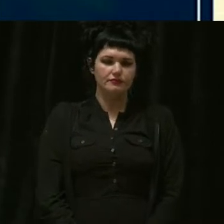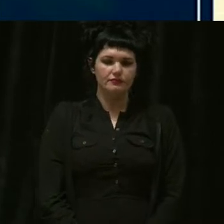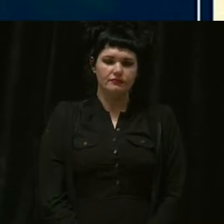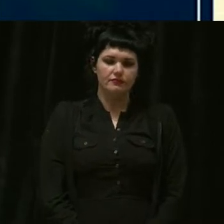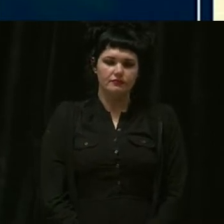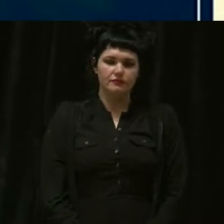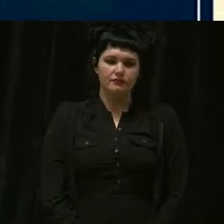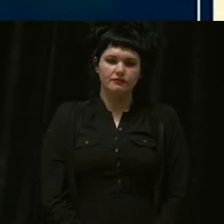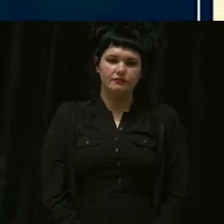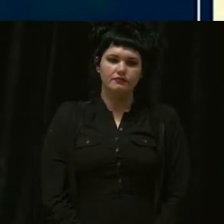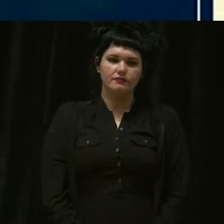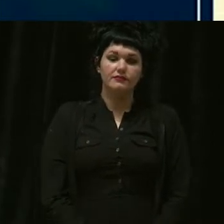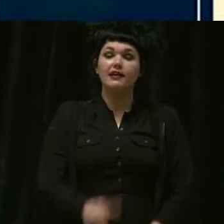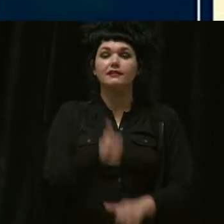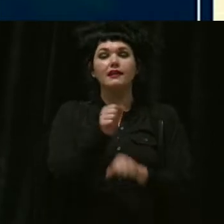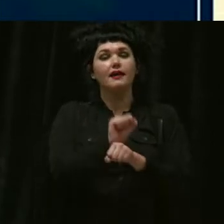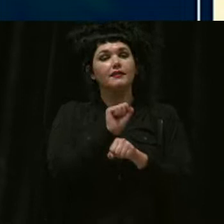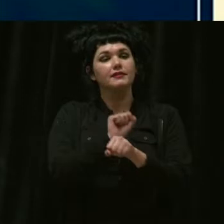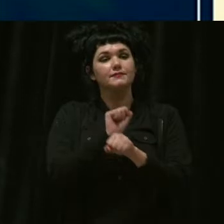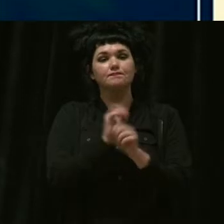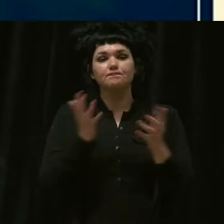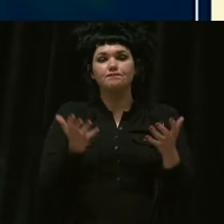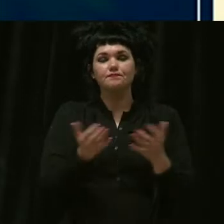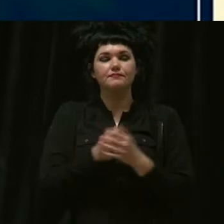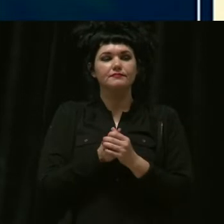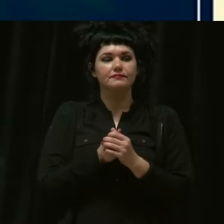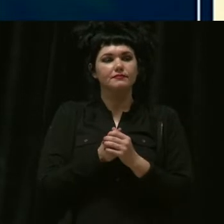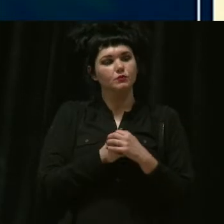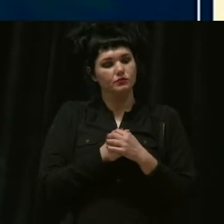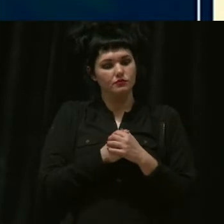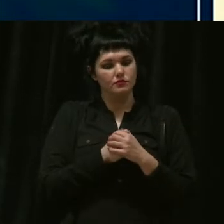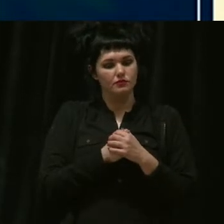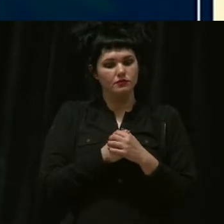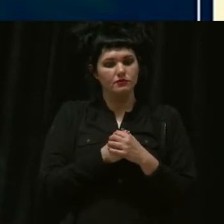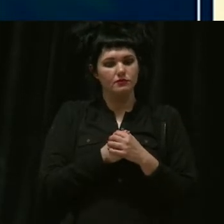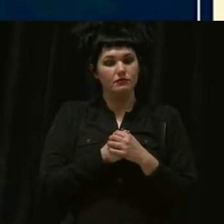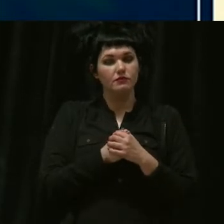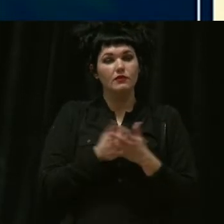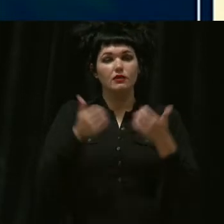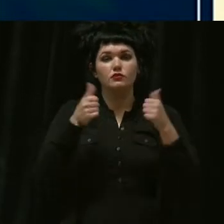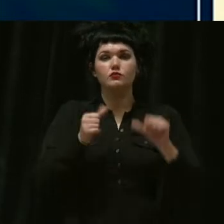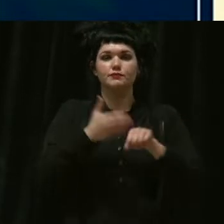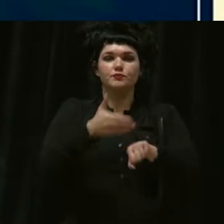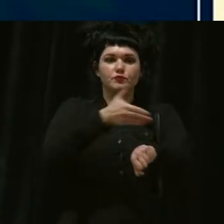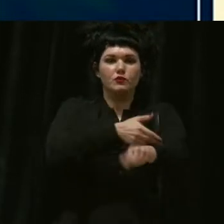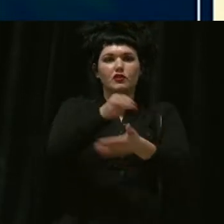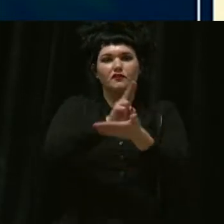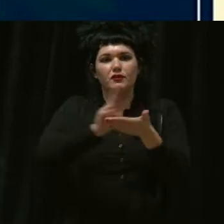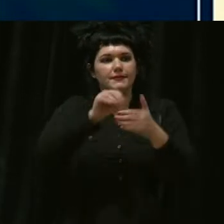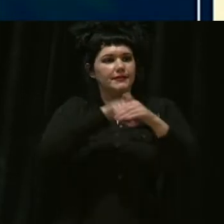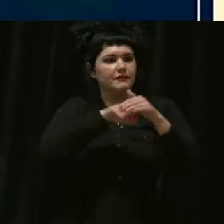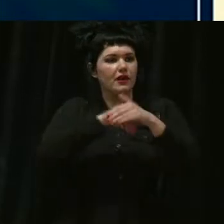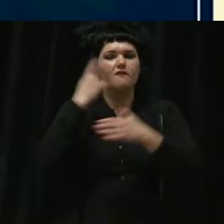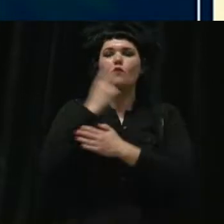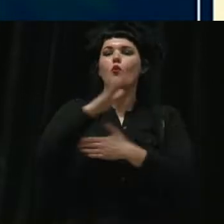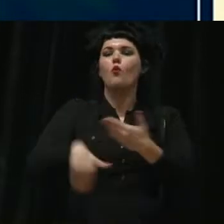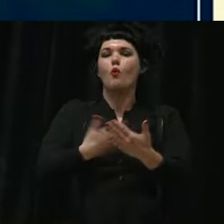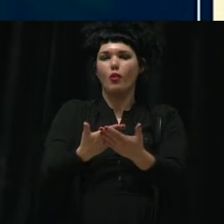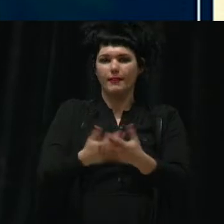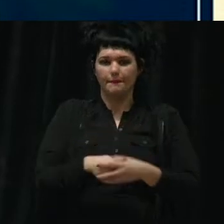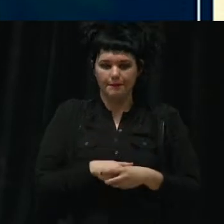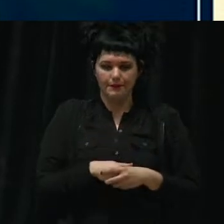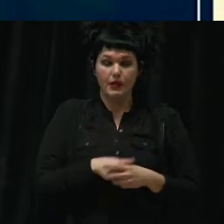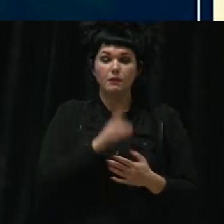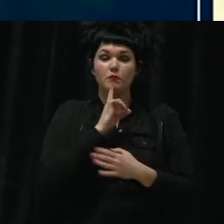Another initiative is attempting to make the university more accessible for all, making sure